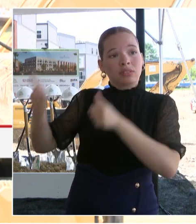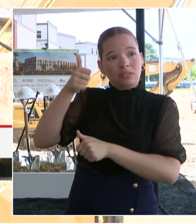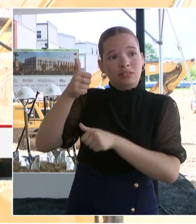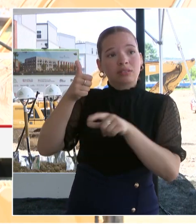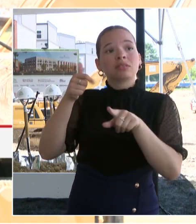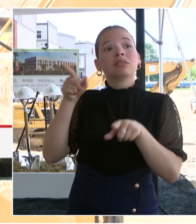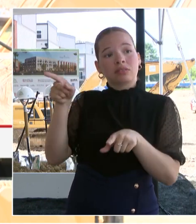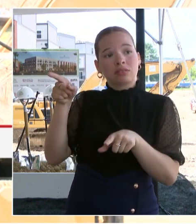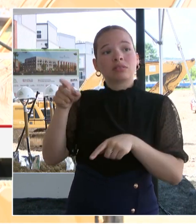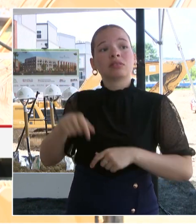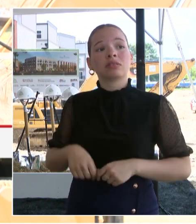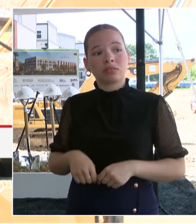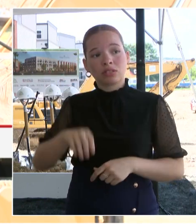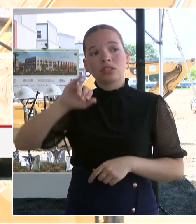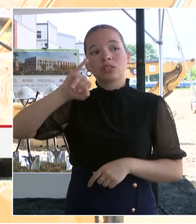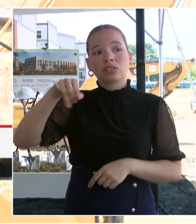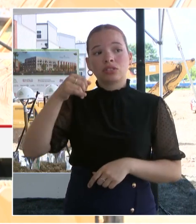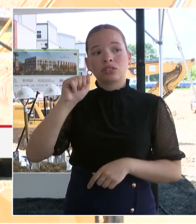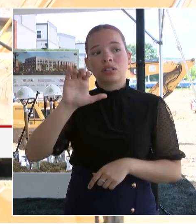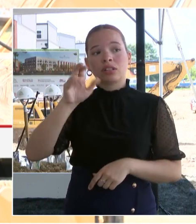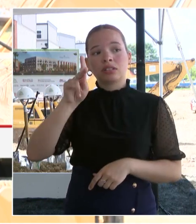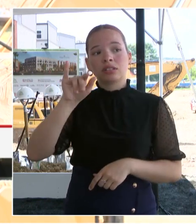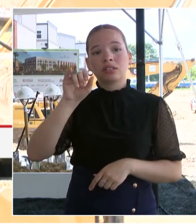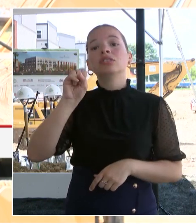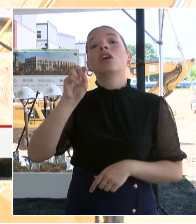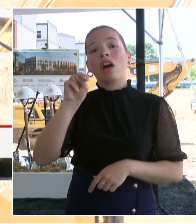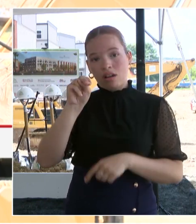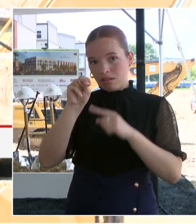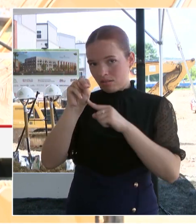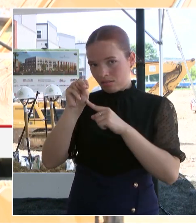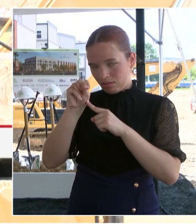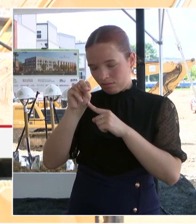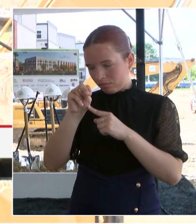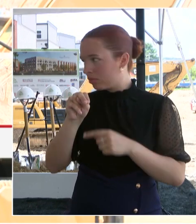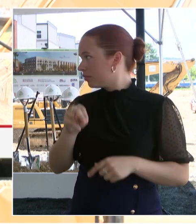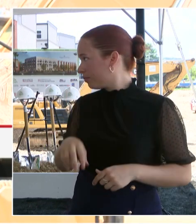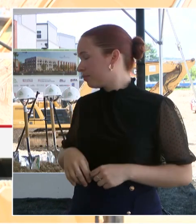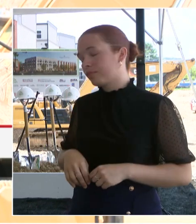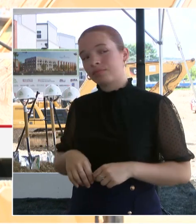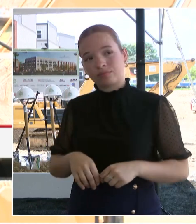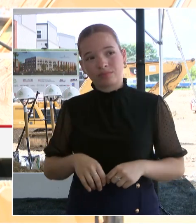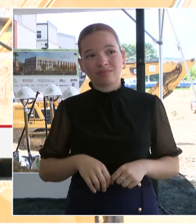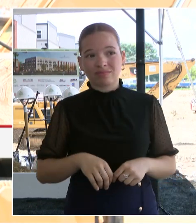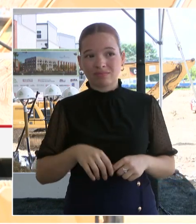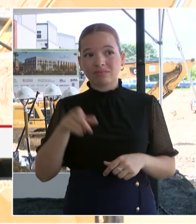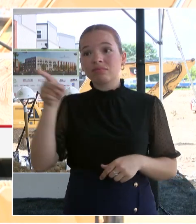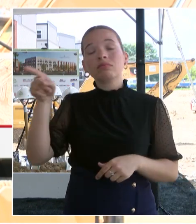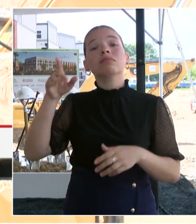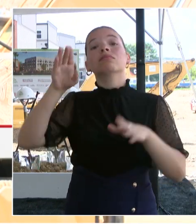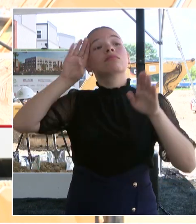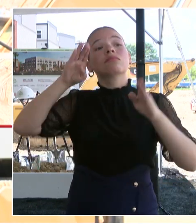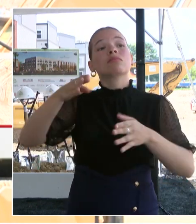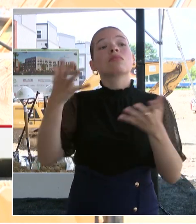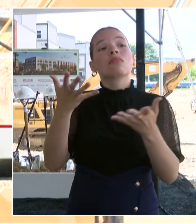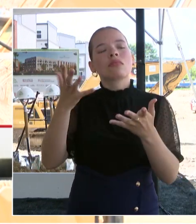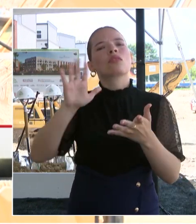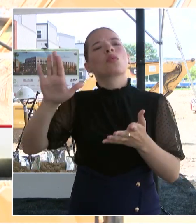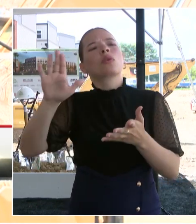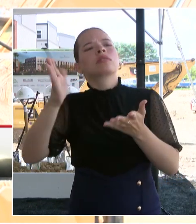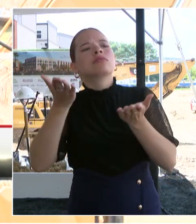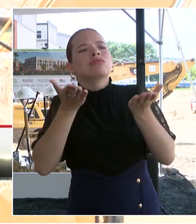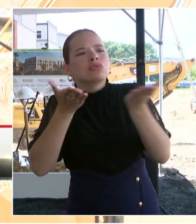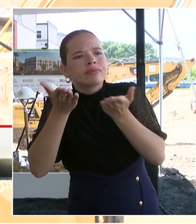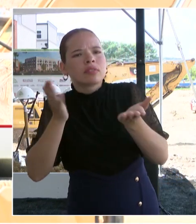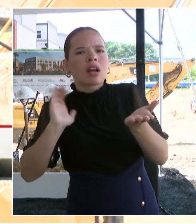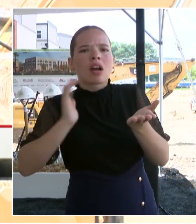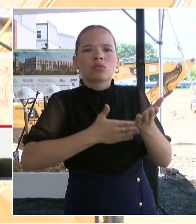those people work in his area. They're just focusing on services for our residents to give both stability and opportunity.